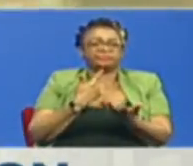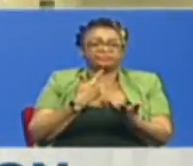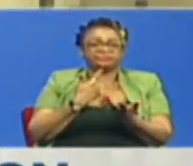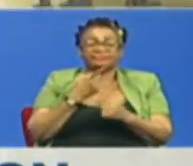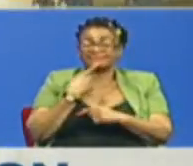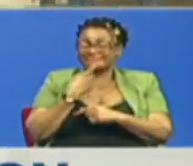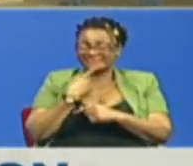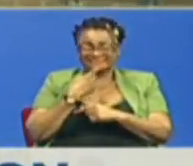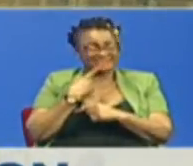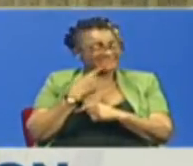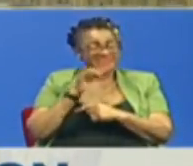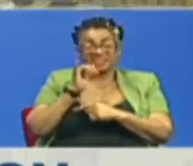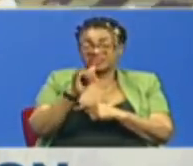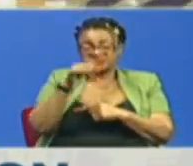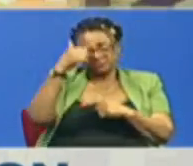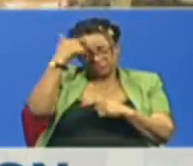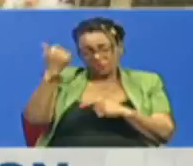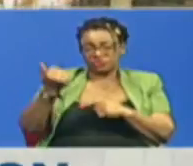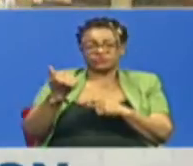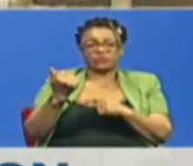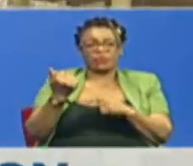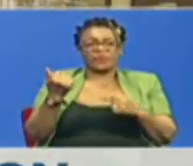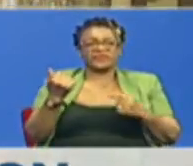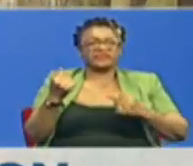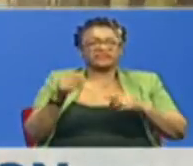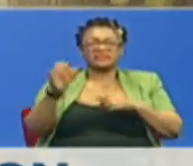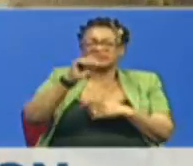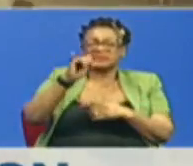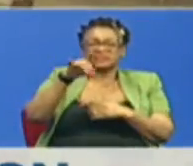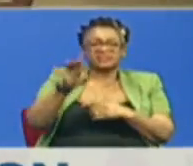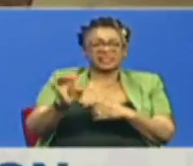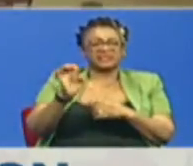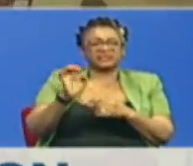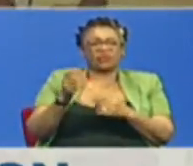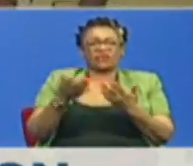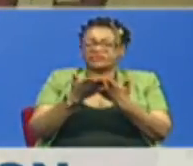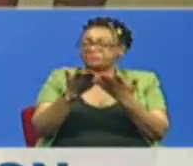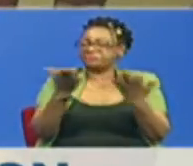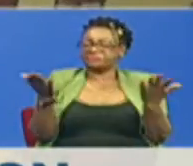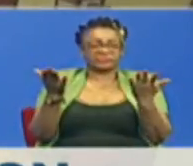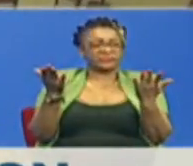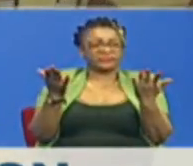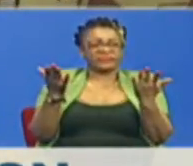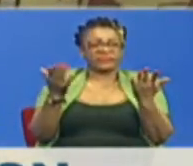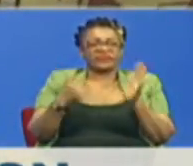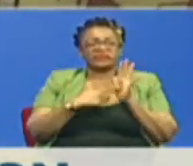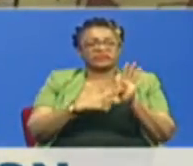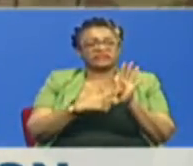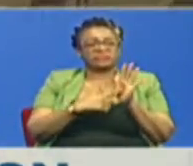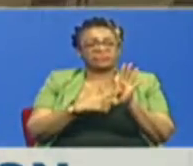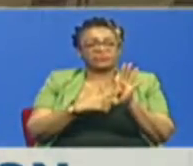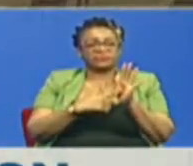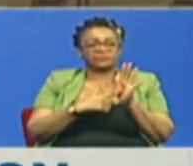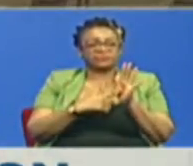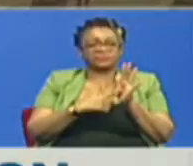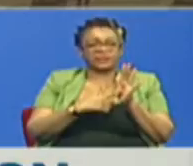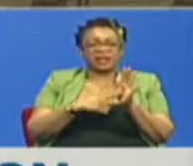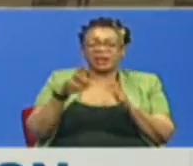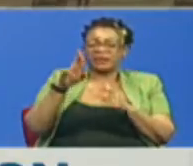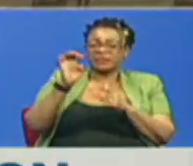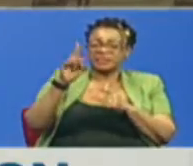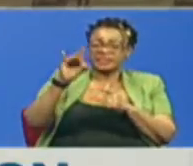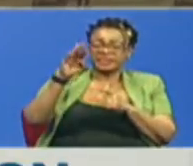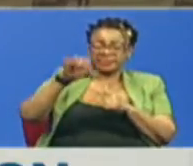is primarily because of the difference in the size of these spaces across the country. For instance, here, at the Redeemed Gospel Church